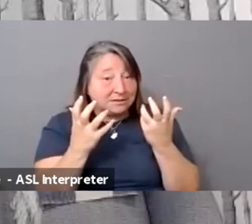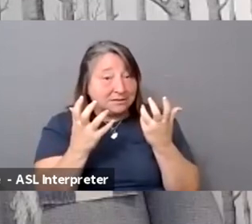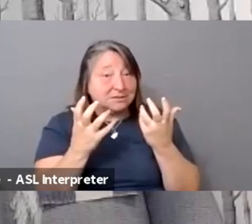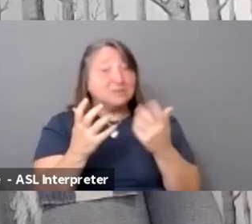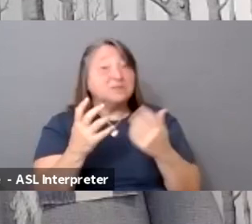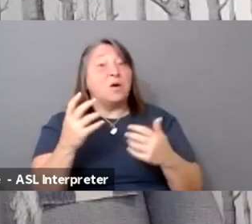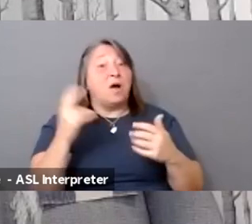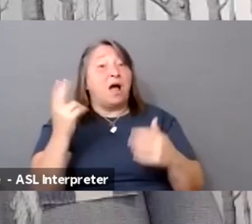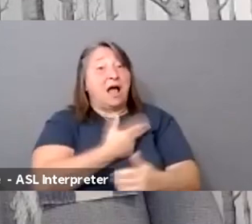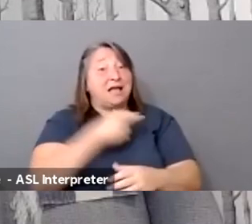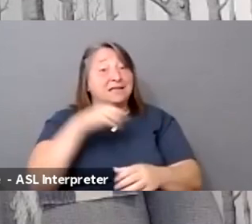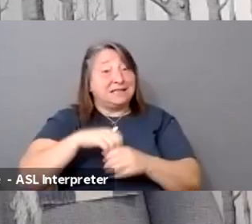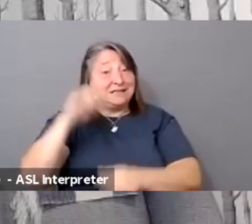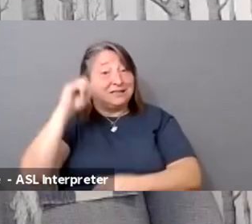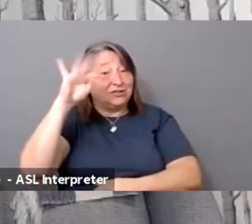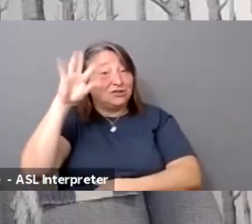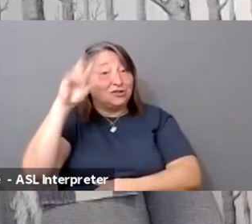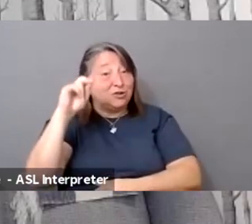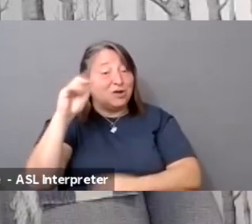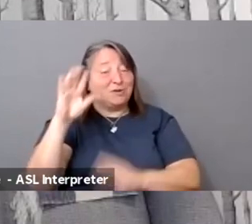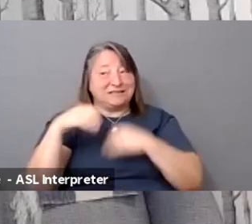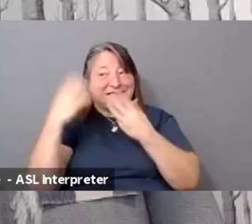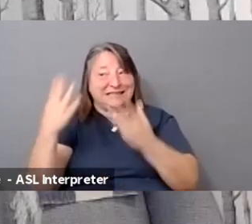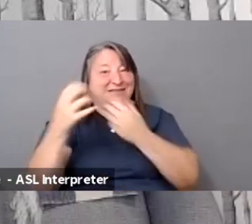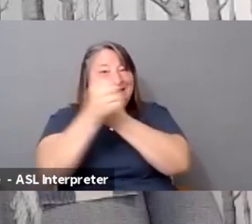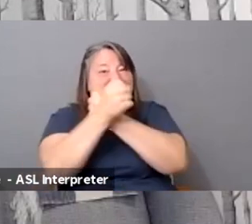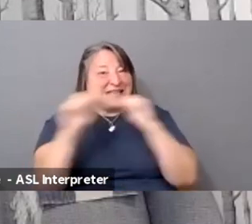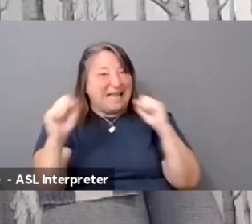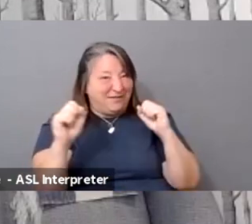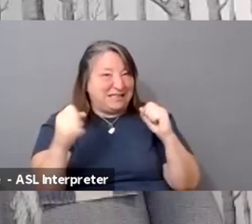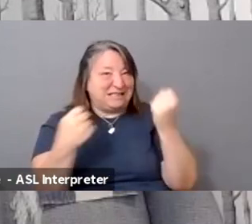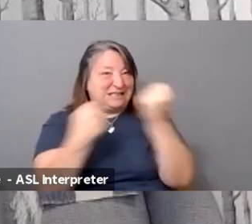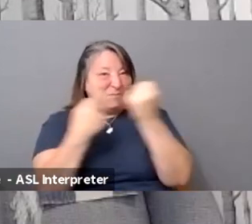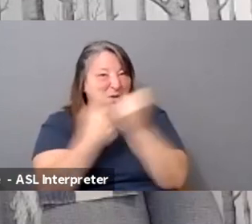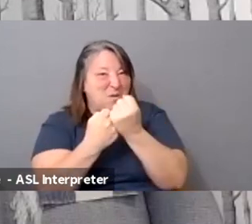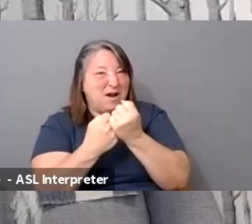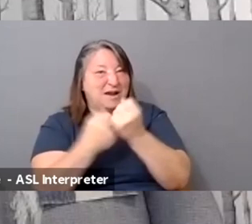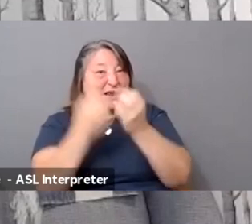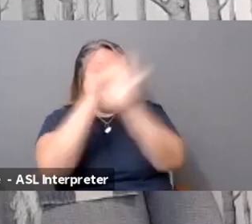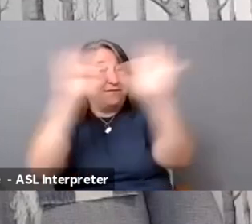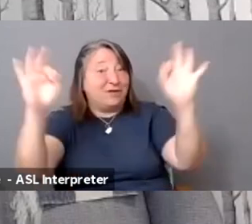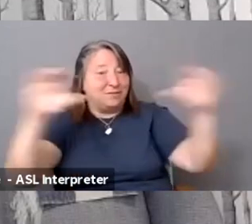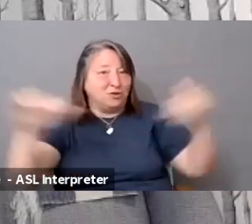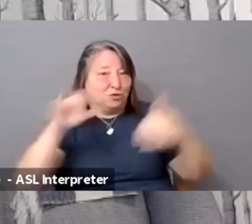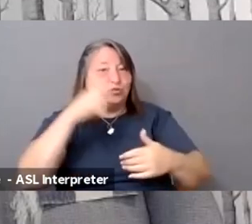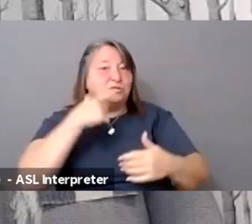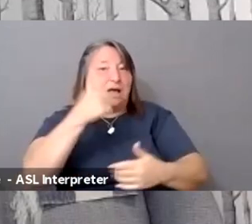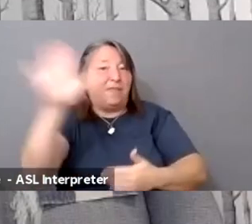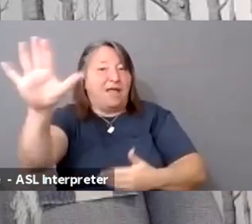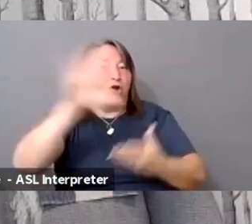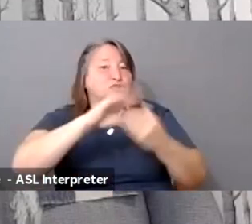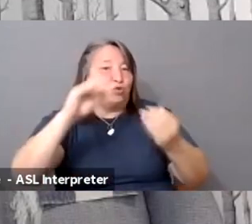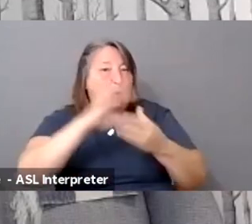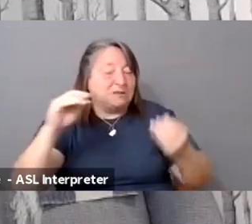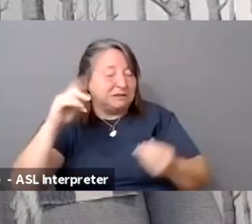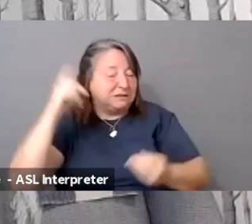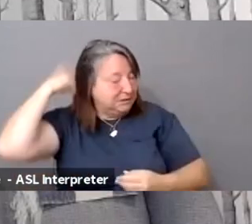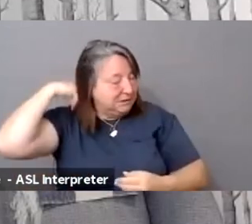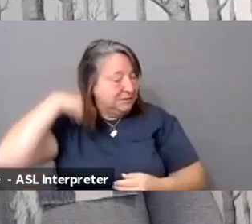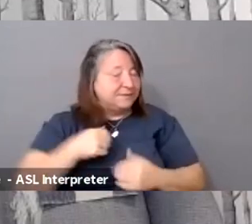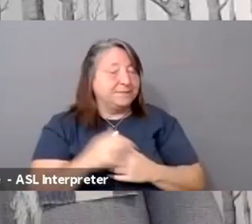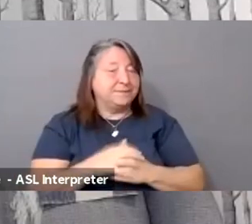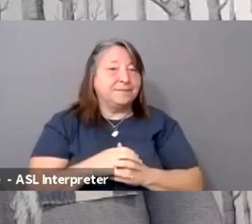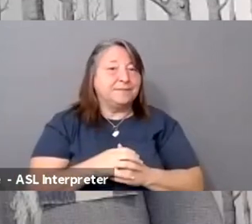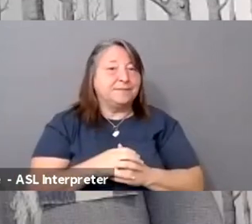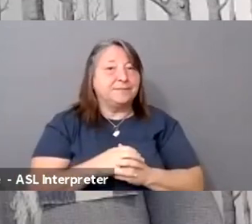our job is really just to provide them that safety and the support and the freedom to do that. So as we're building